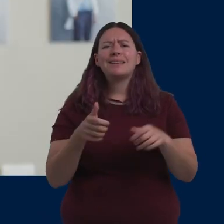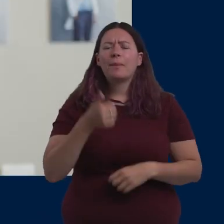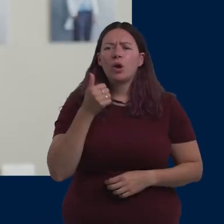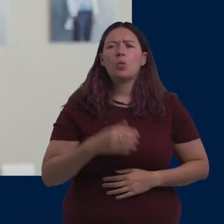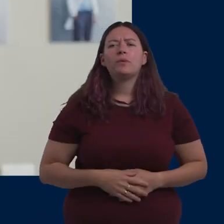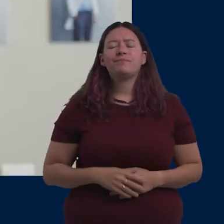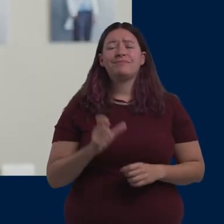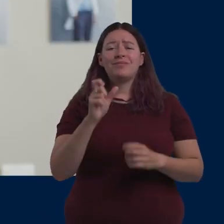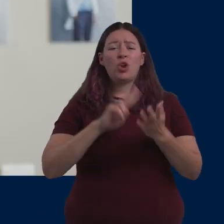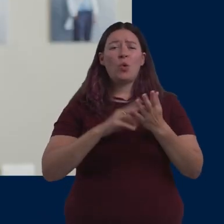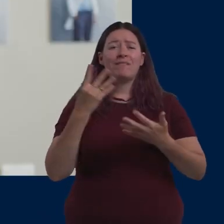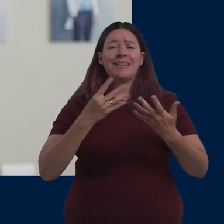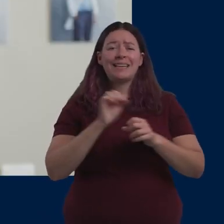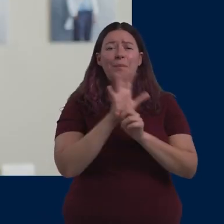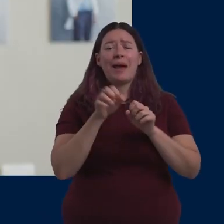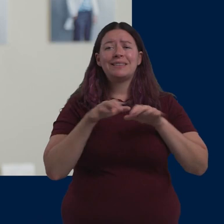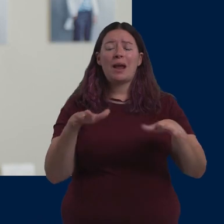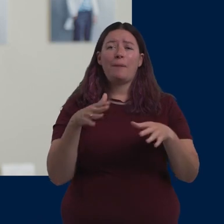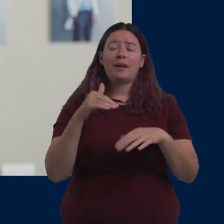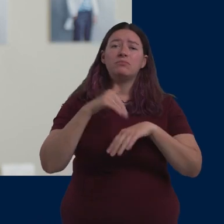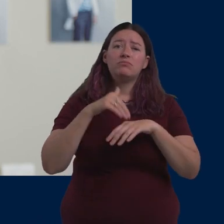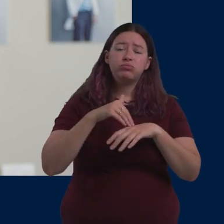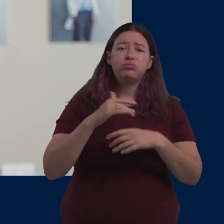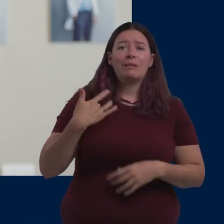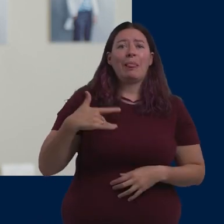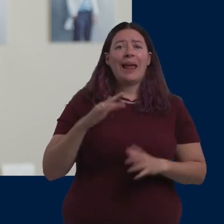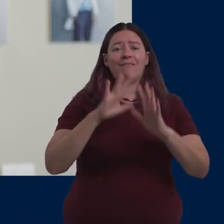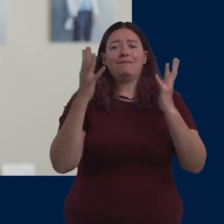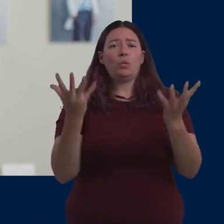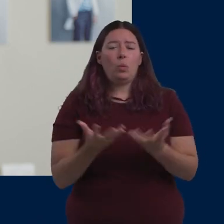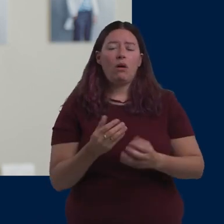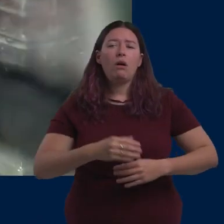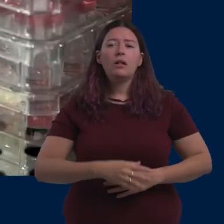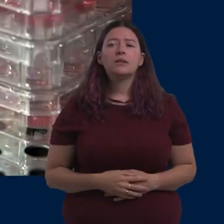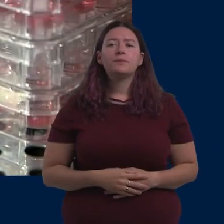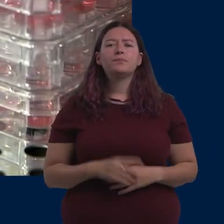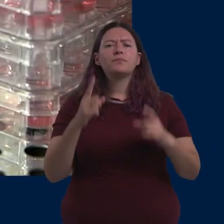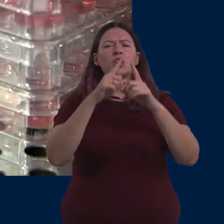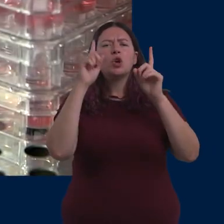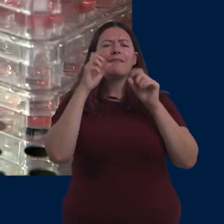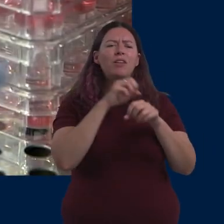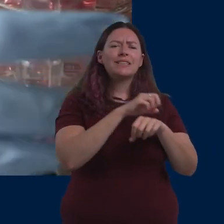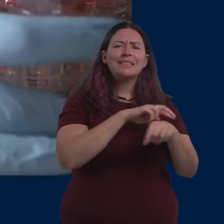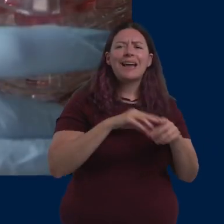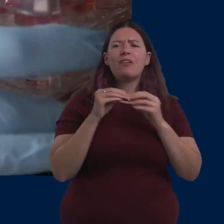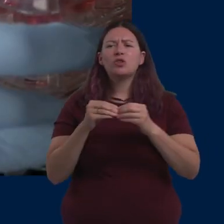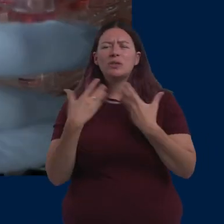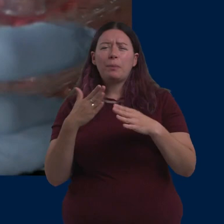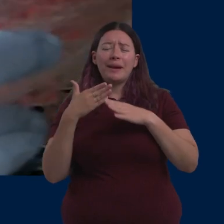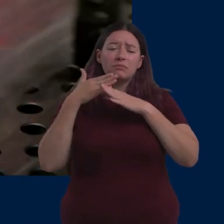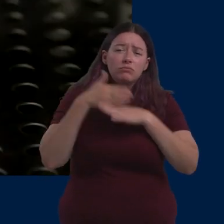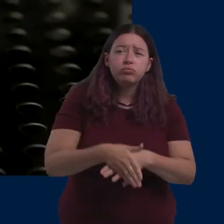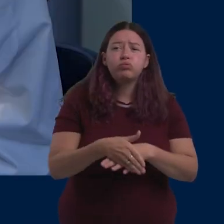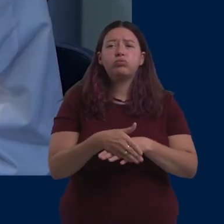The COVID-19 pandemic has affected lives and livelihoods all around the world. University staff and students have worked